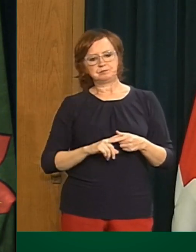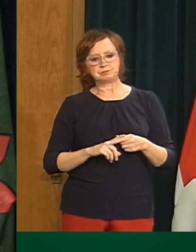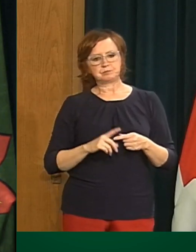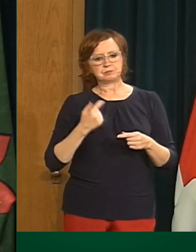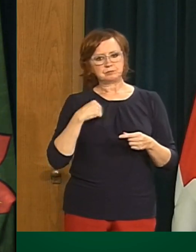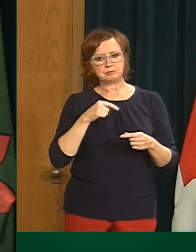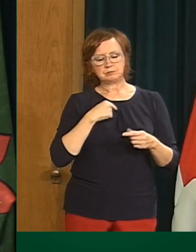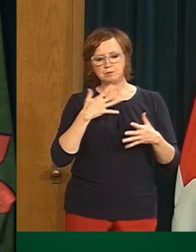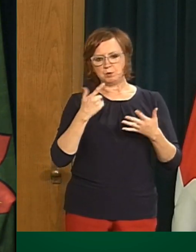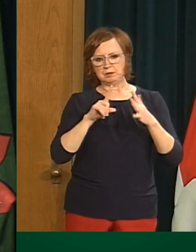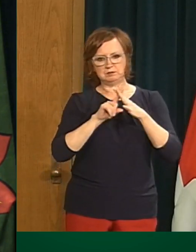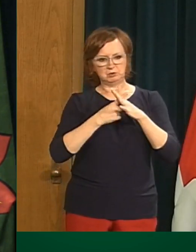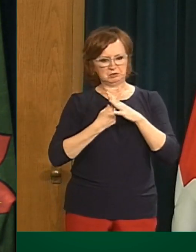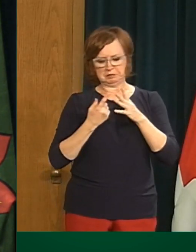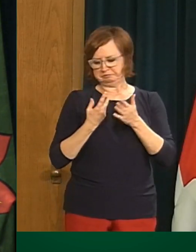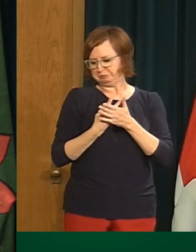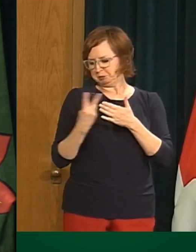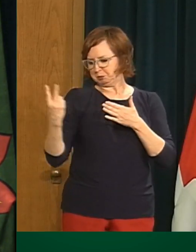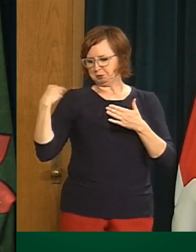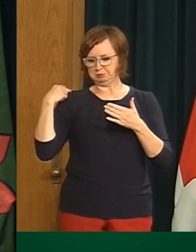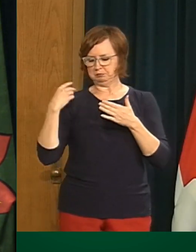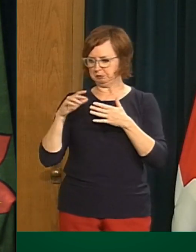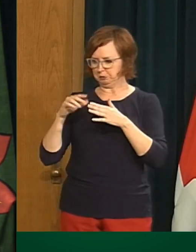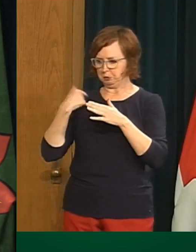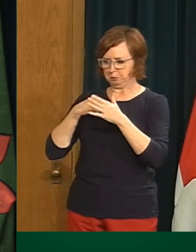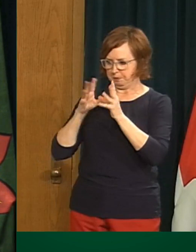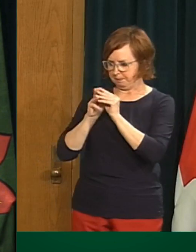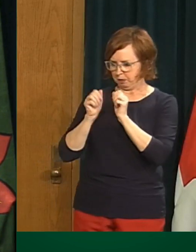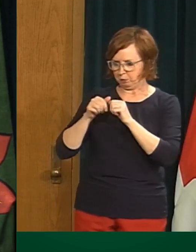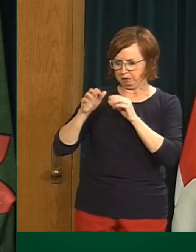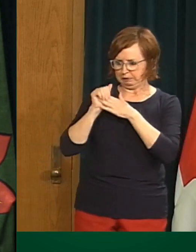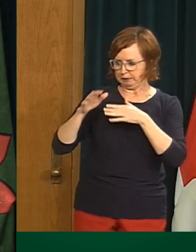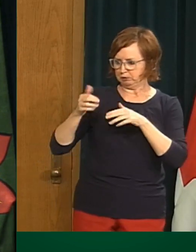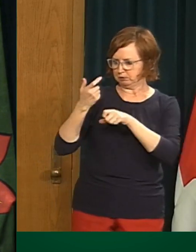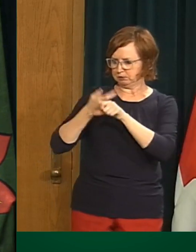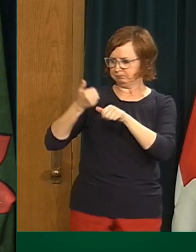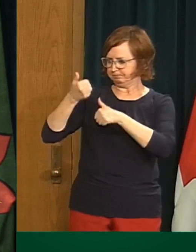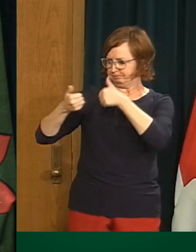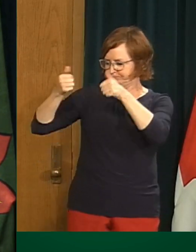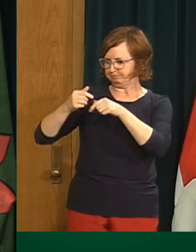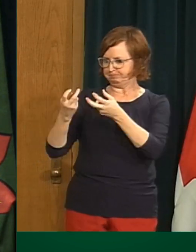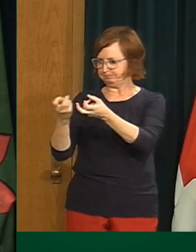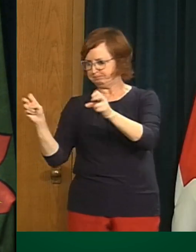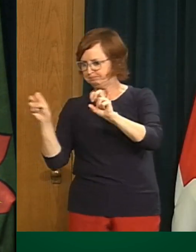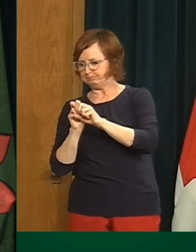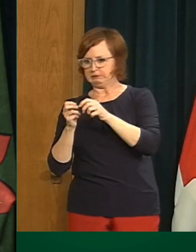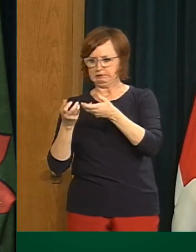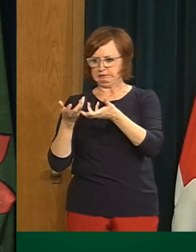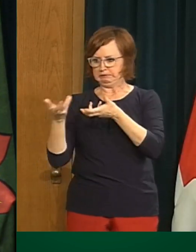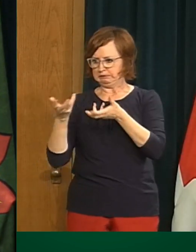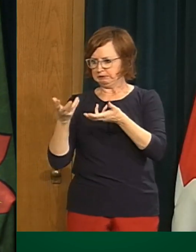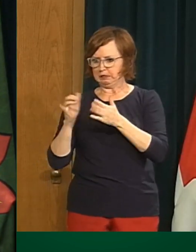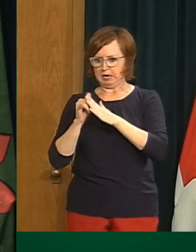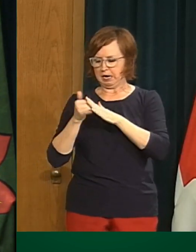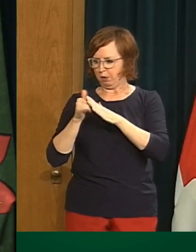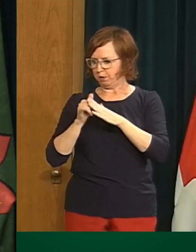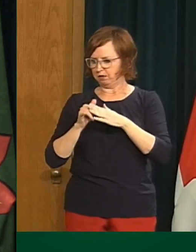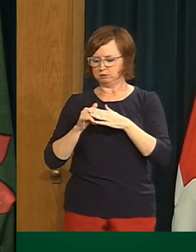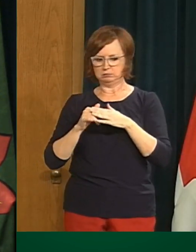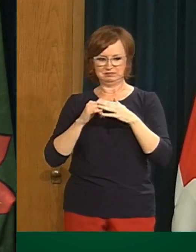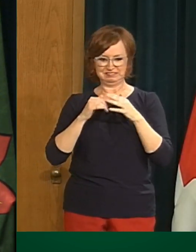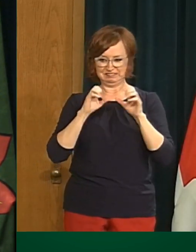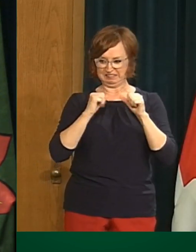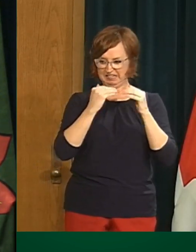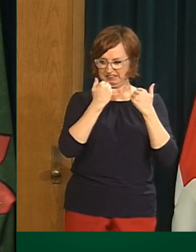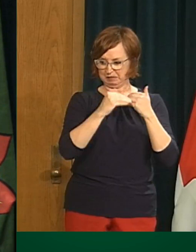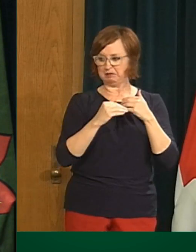with northern leaders a couple of weeks ago, where we said we had offered provincial supports to provide this restricted access,